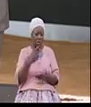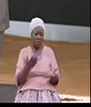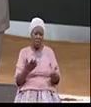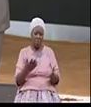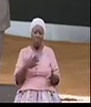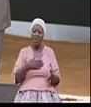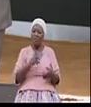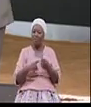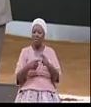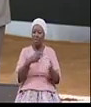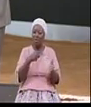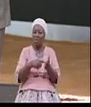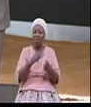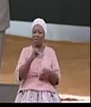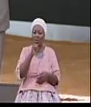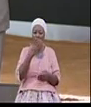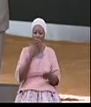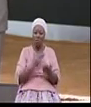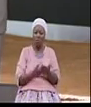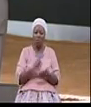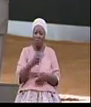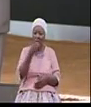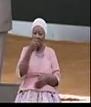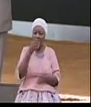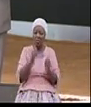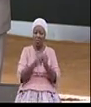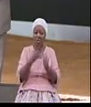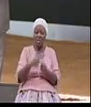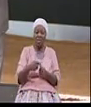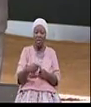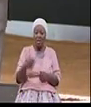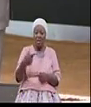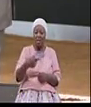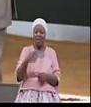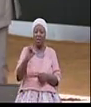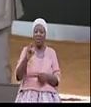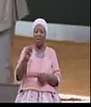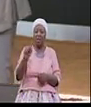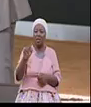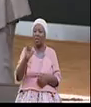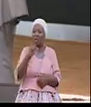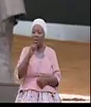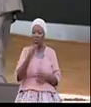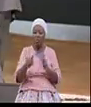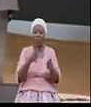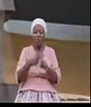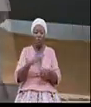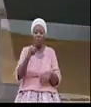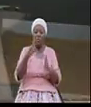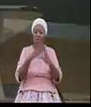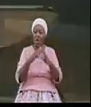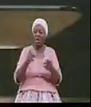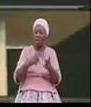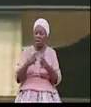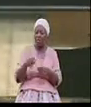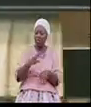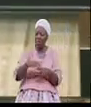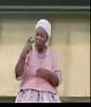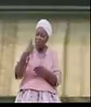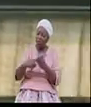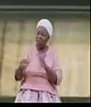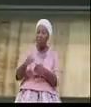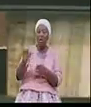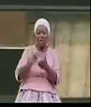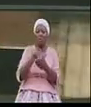right. You're eating with the Gentiles, and now people came from Jerusalem, and look at what you're doing. That was